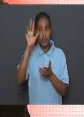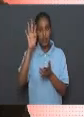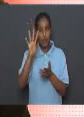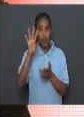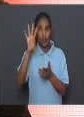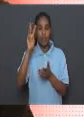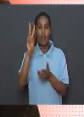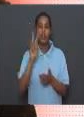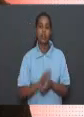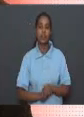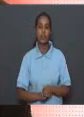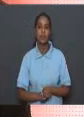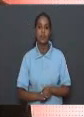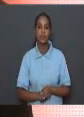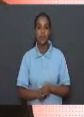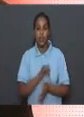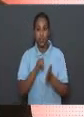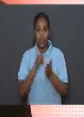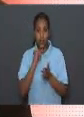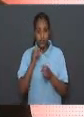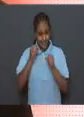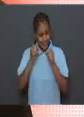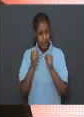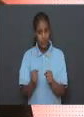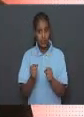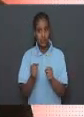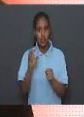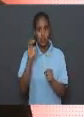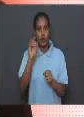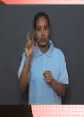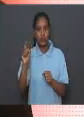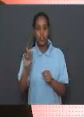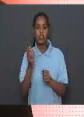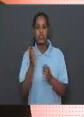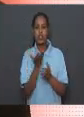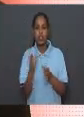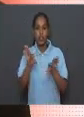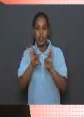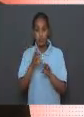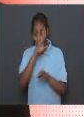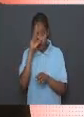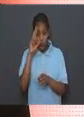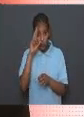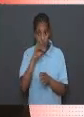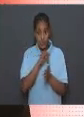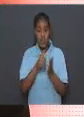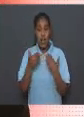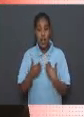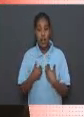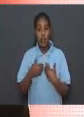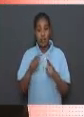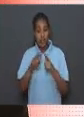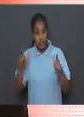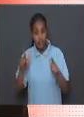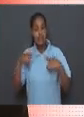0.34 volts. It is a stronger oxidizing agent because it has a